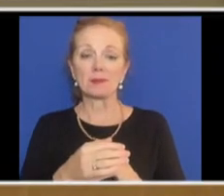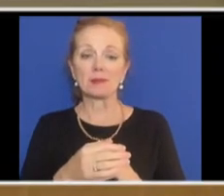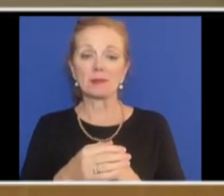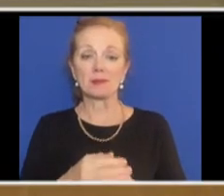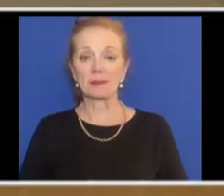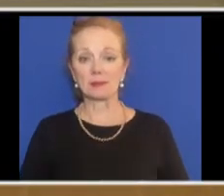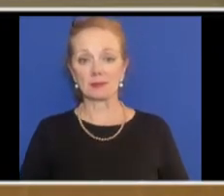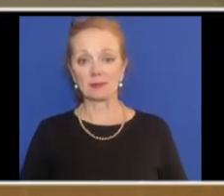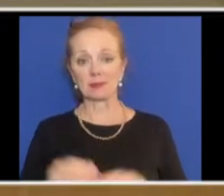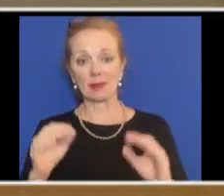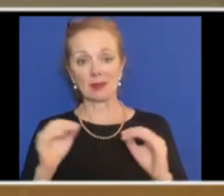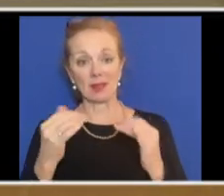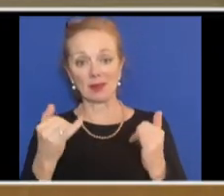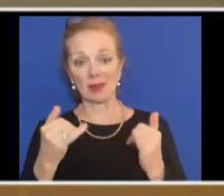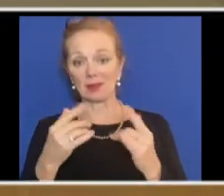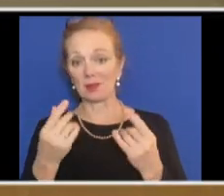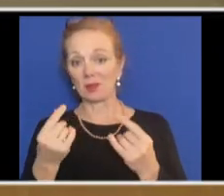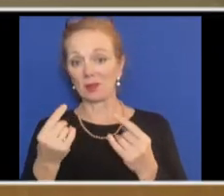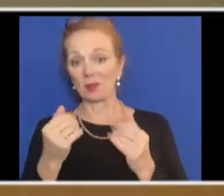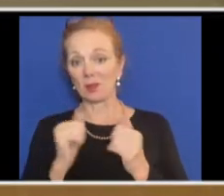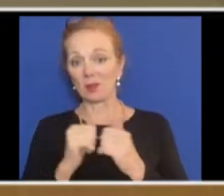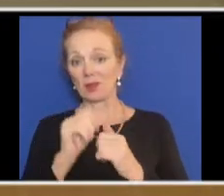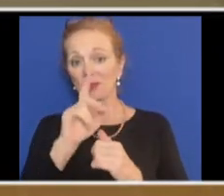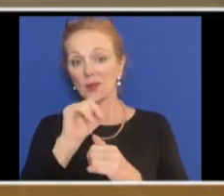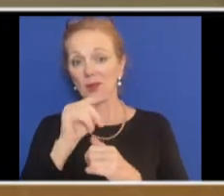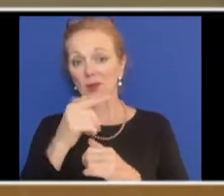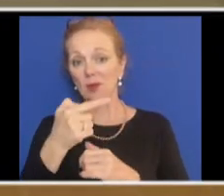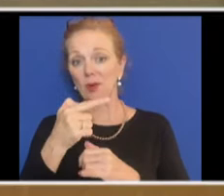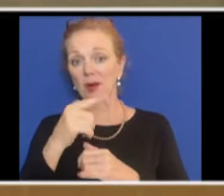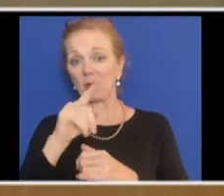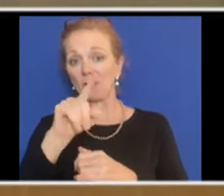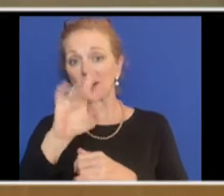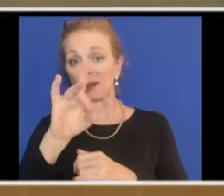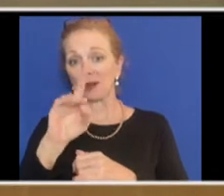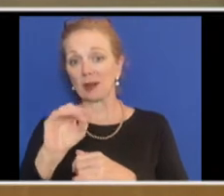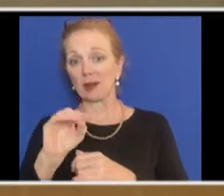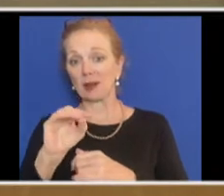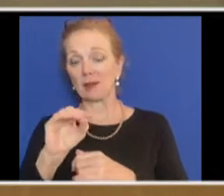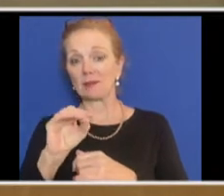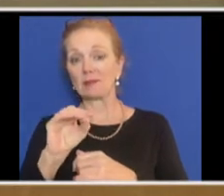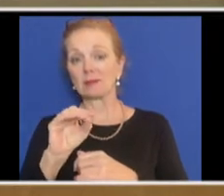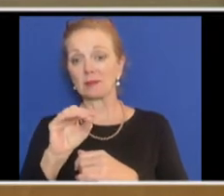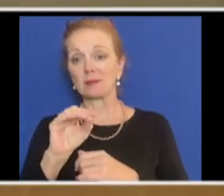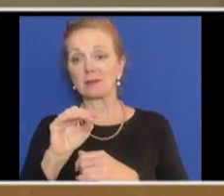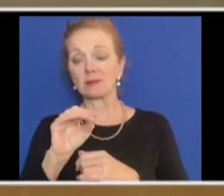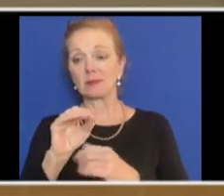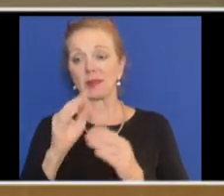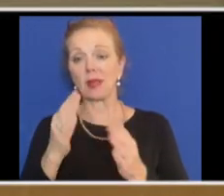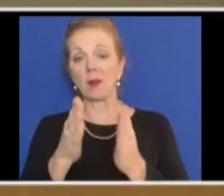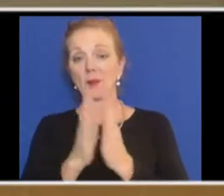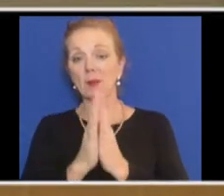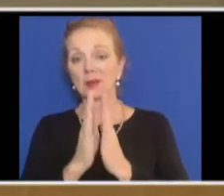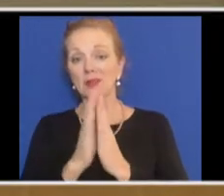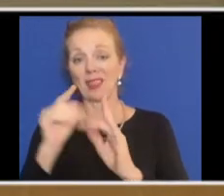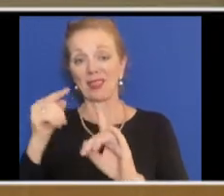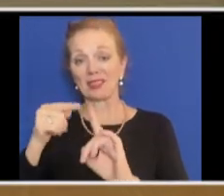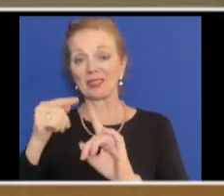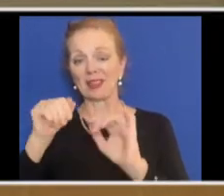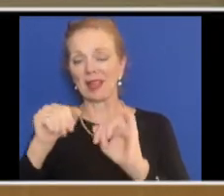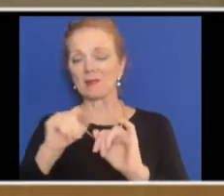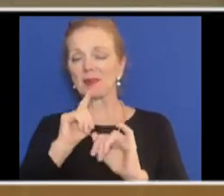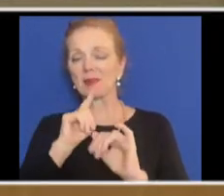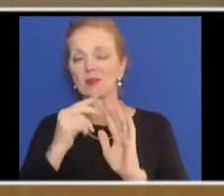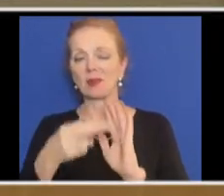while nothing at this point can be done with the 2021 180 petition this petition can be reviewed and